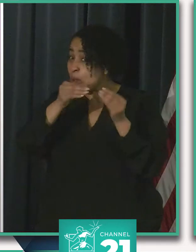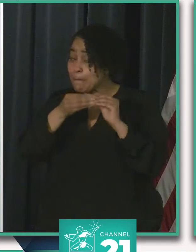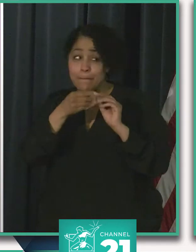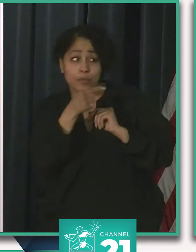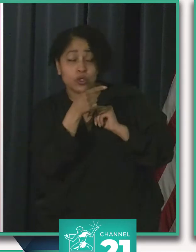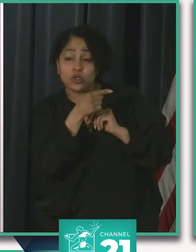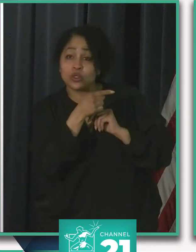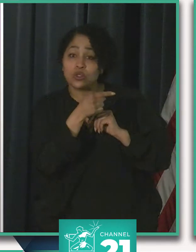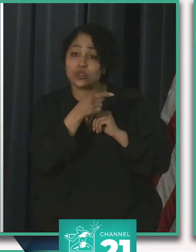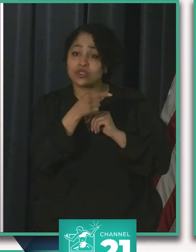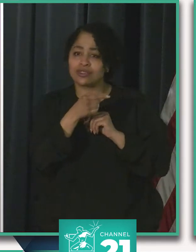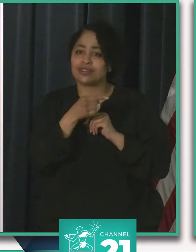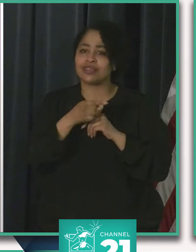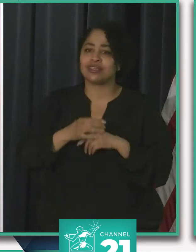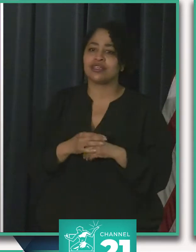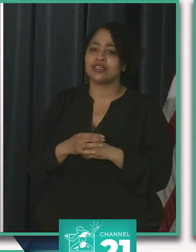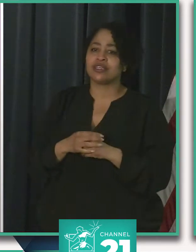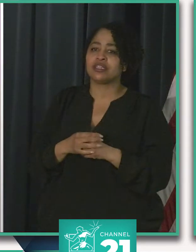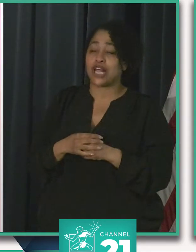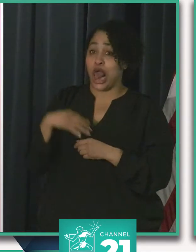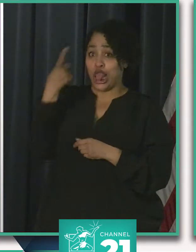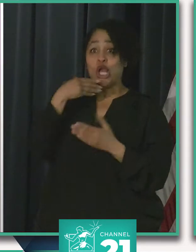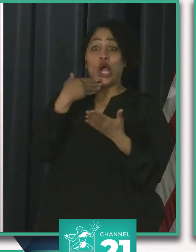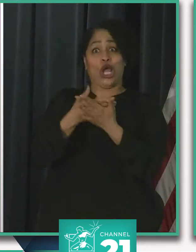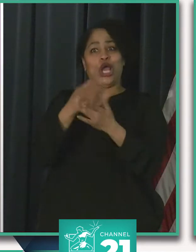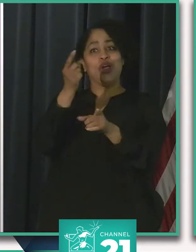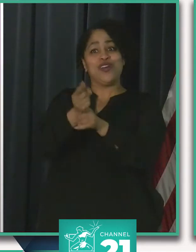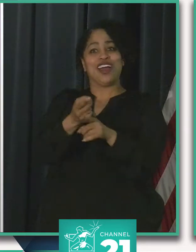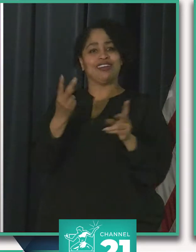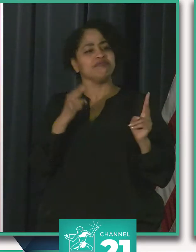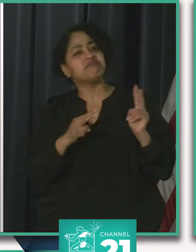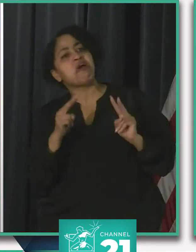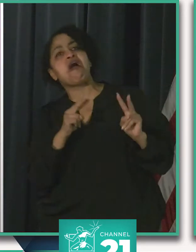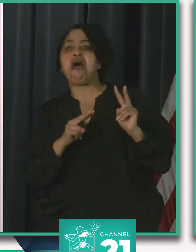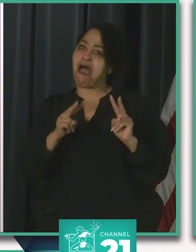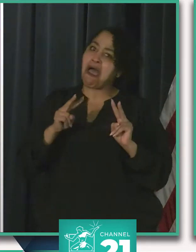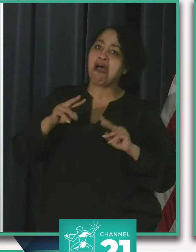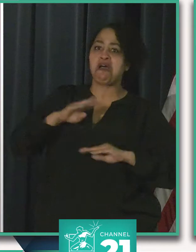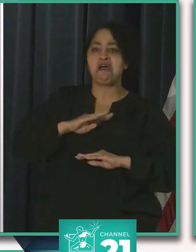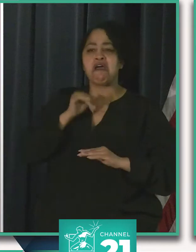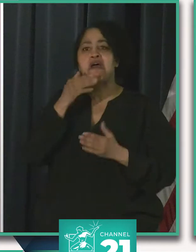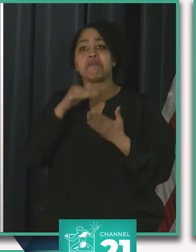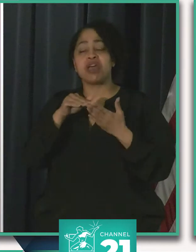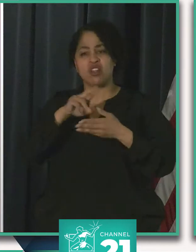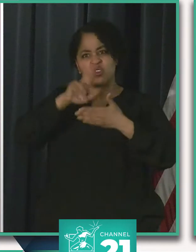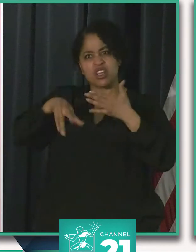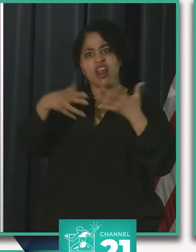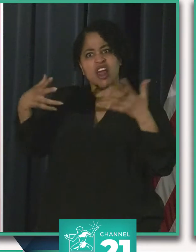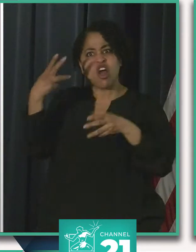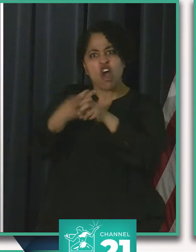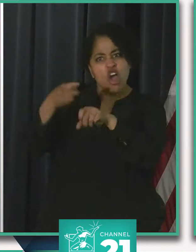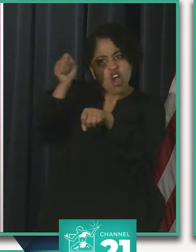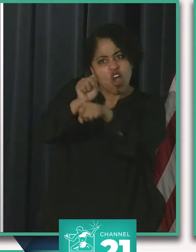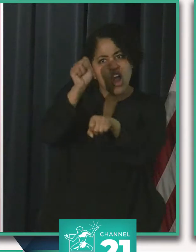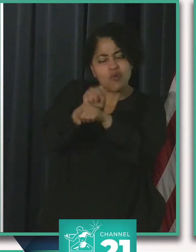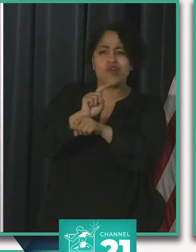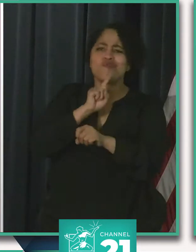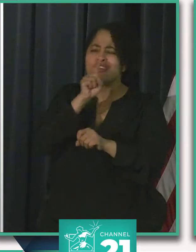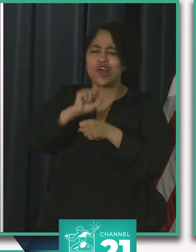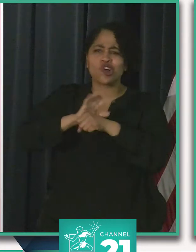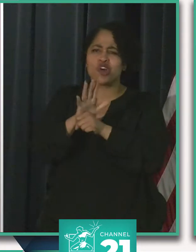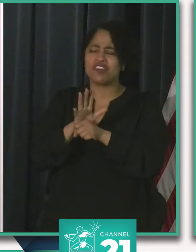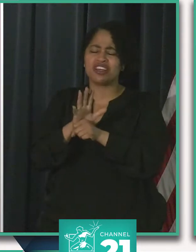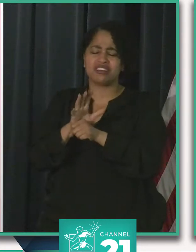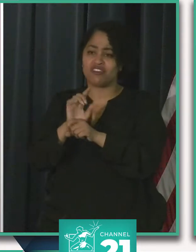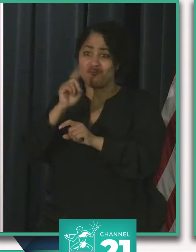on their face look good. And the result of a lot of hard work. When COVID first hit, there was a lot of